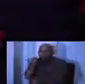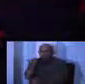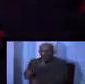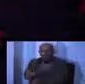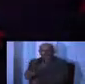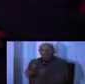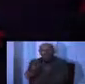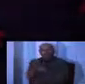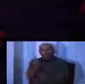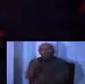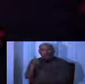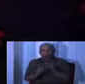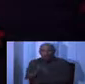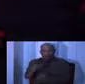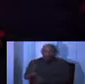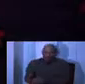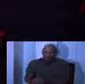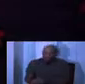people.